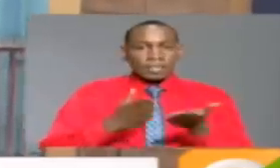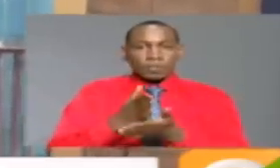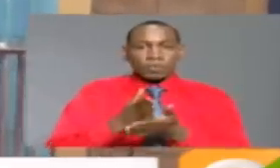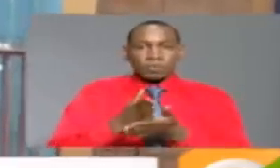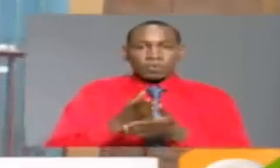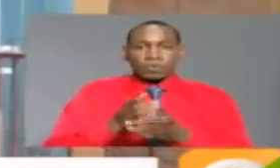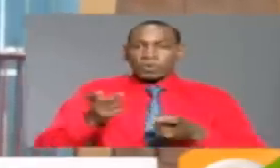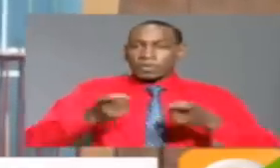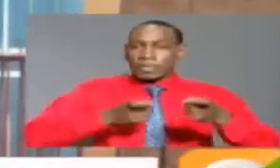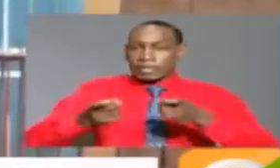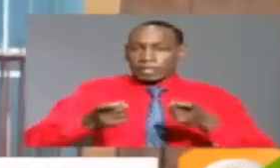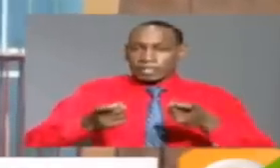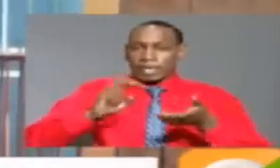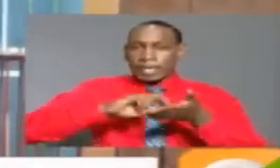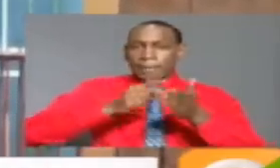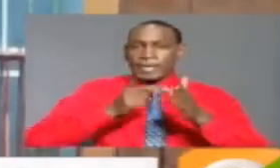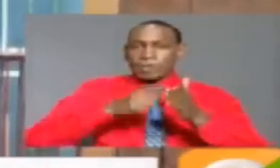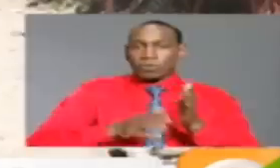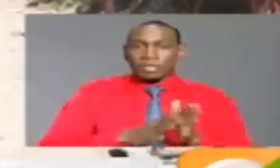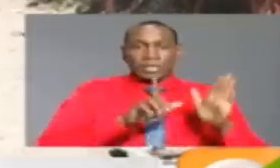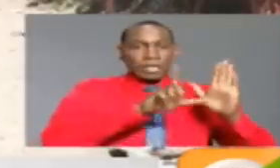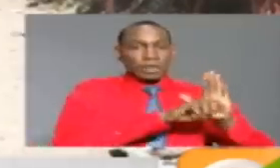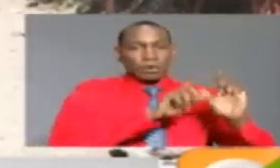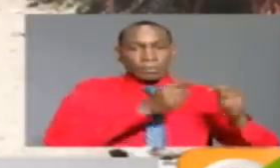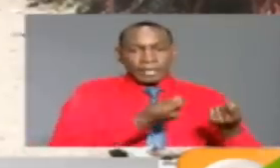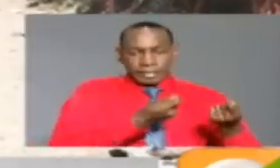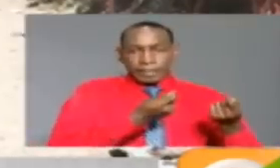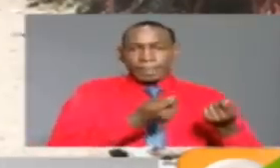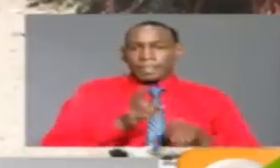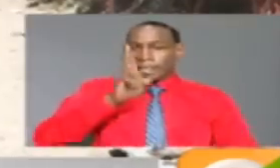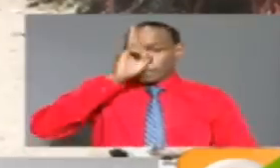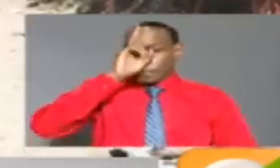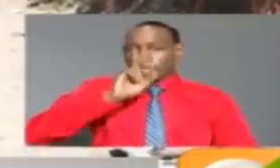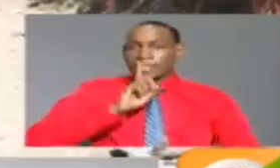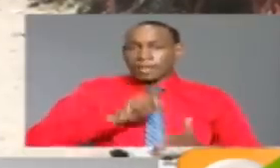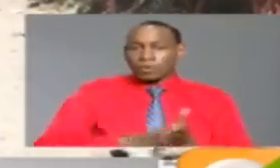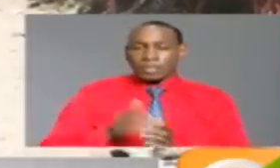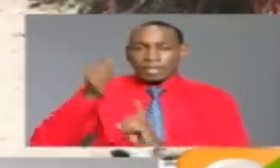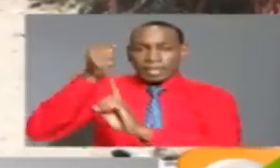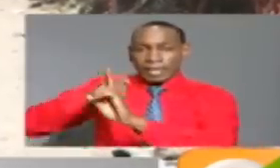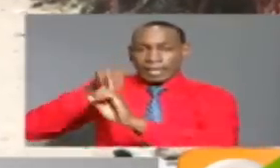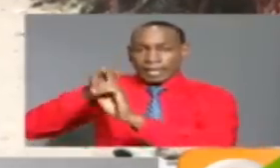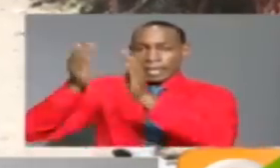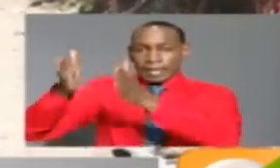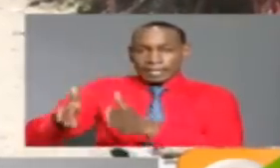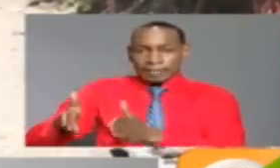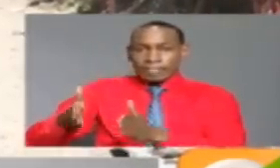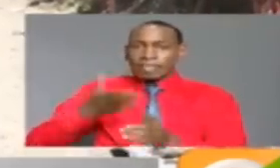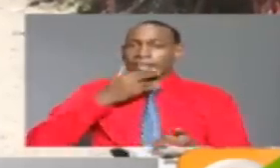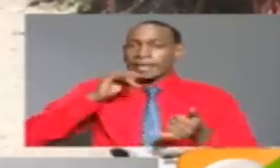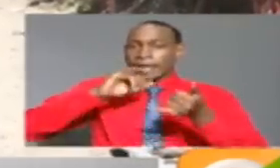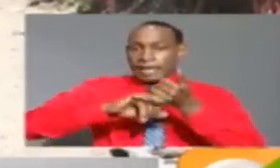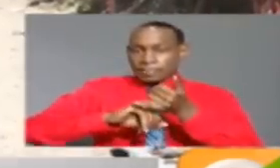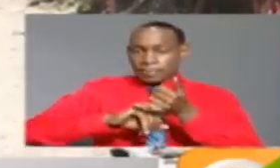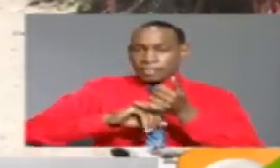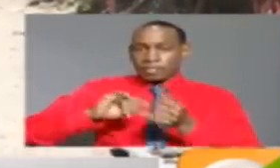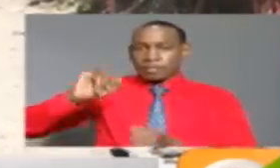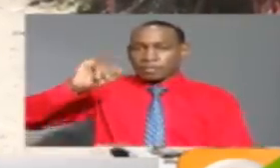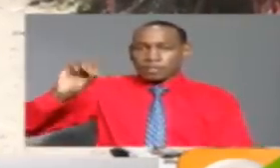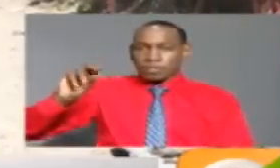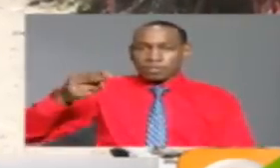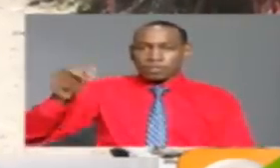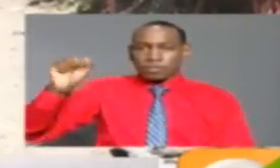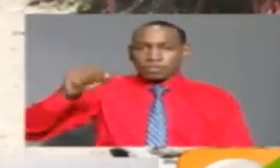regulator, and hence it being illegal. According to the police, Caroline Mwatha, whose husband Joshua Ochieng is based